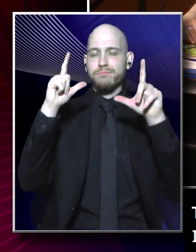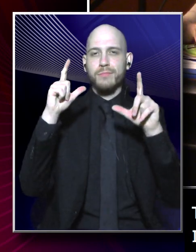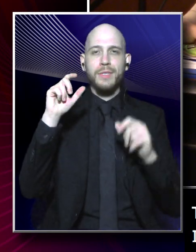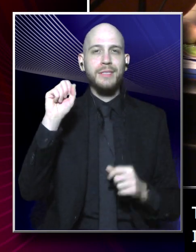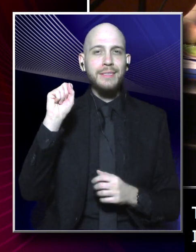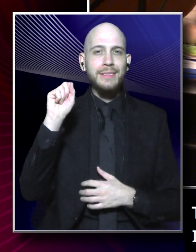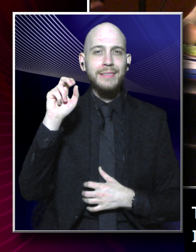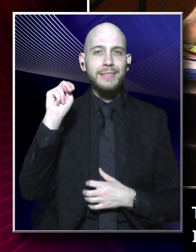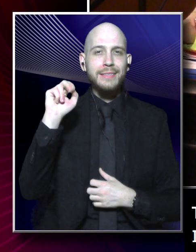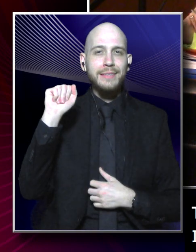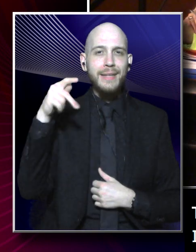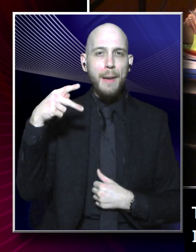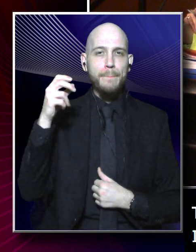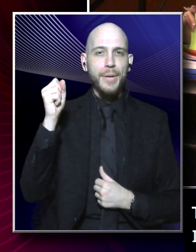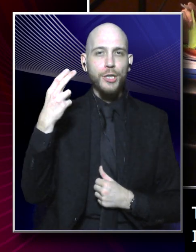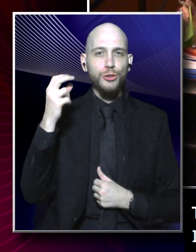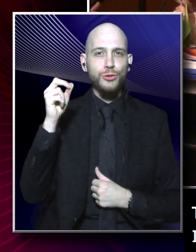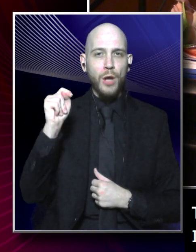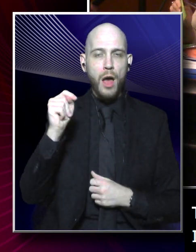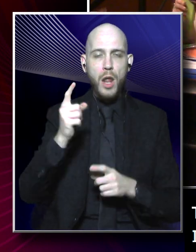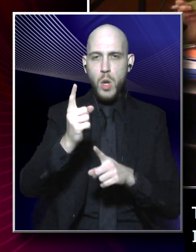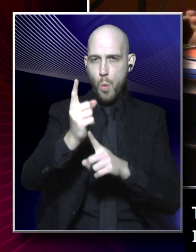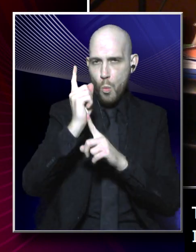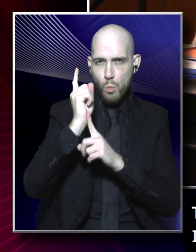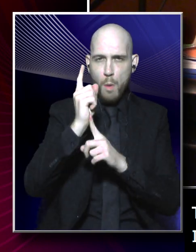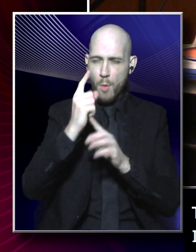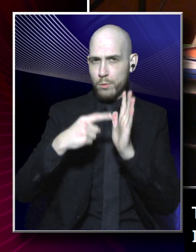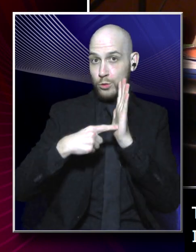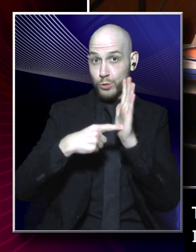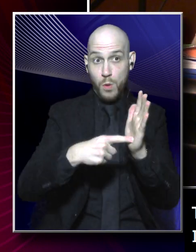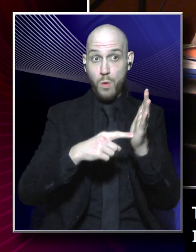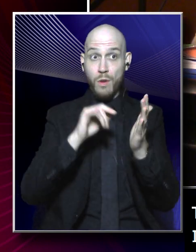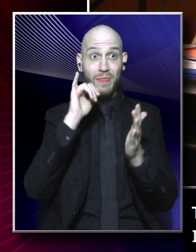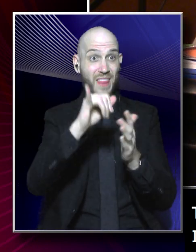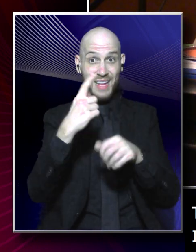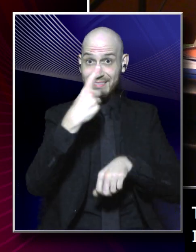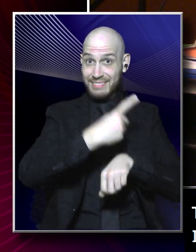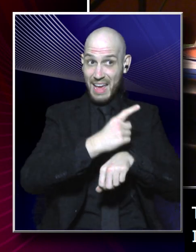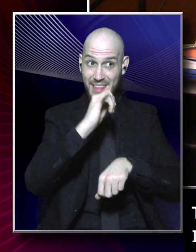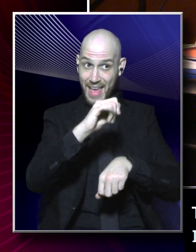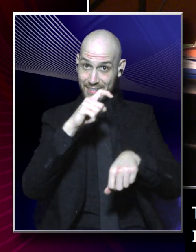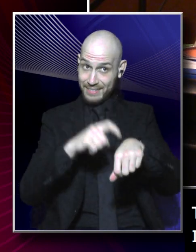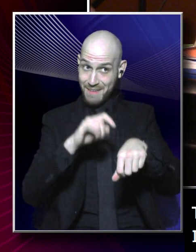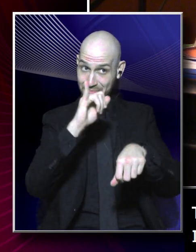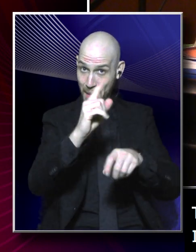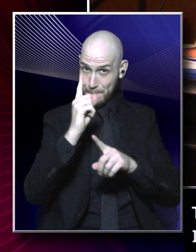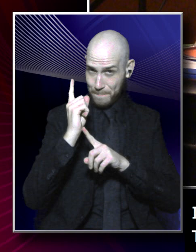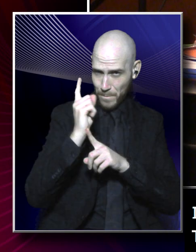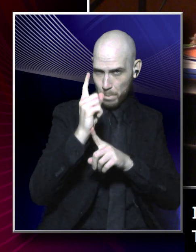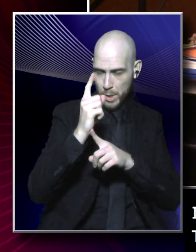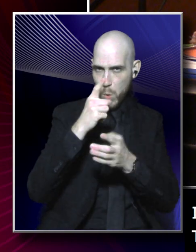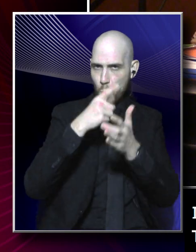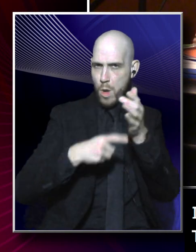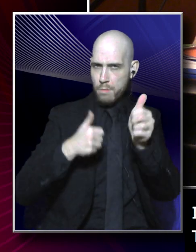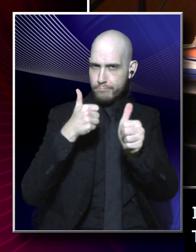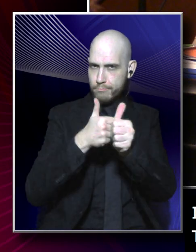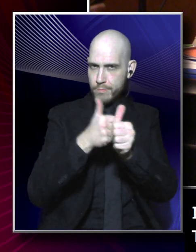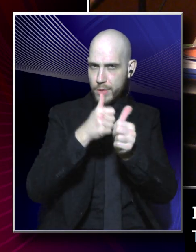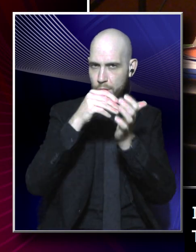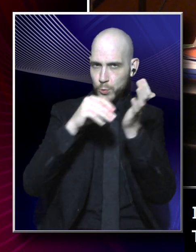of what that student learned and knows in that moment of time. It doesn't really